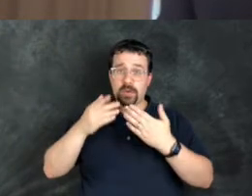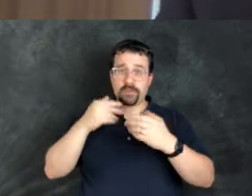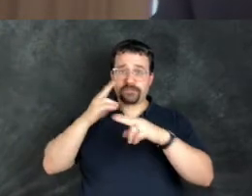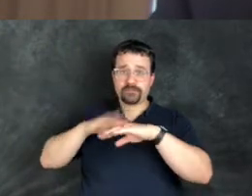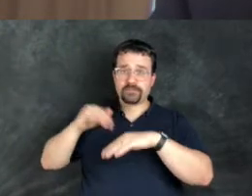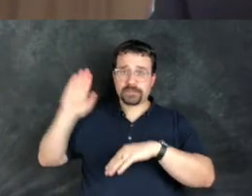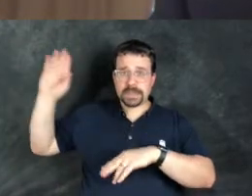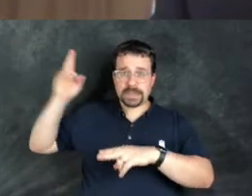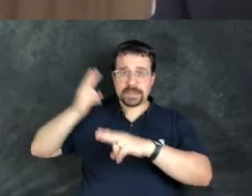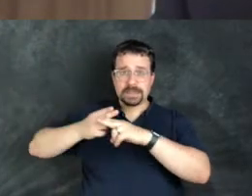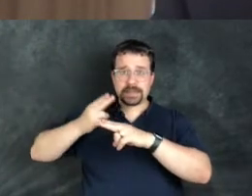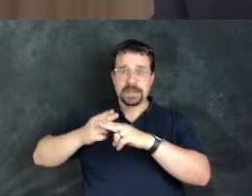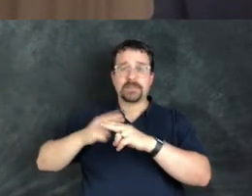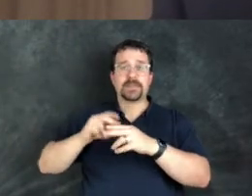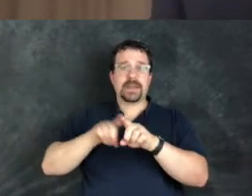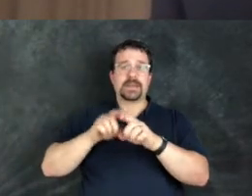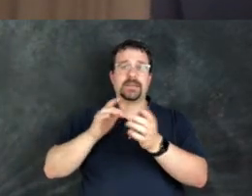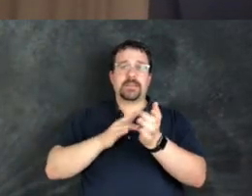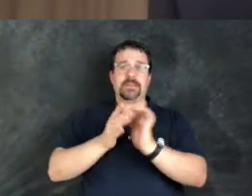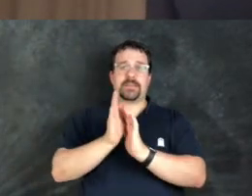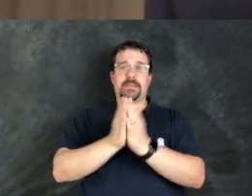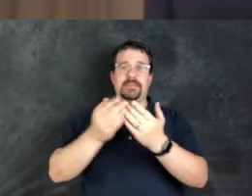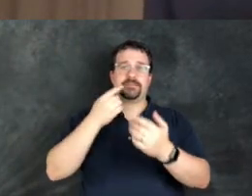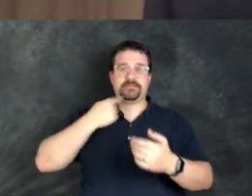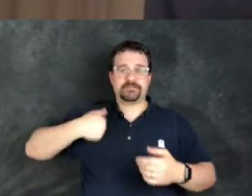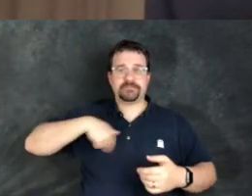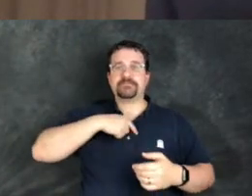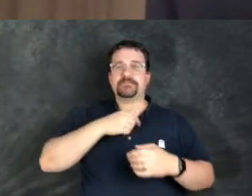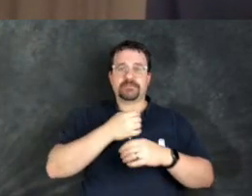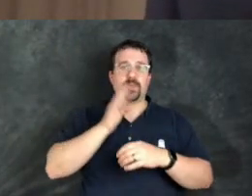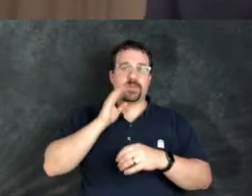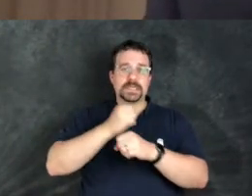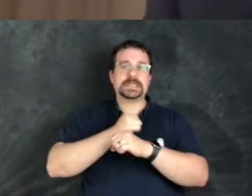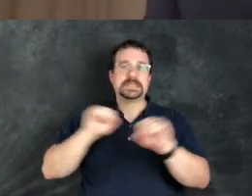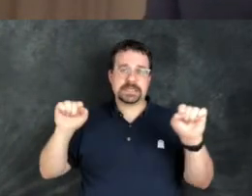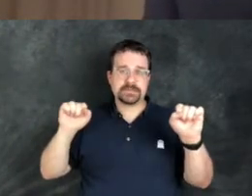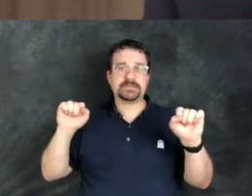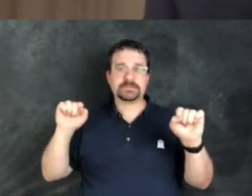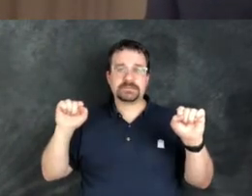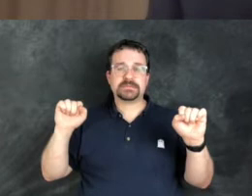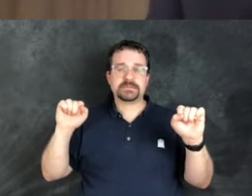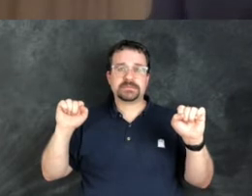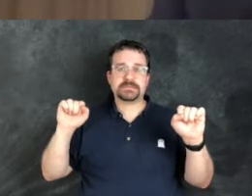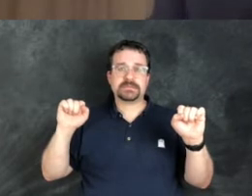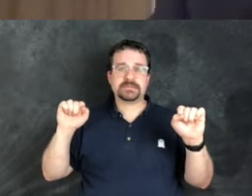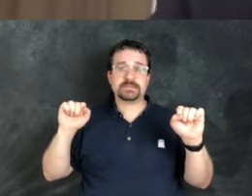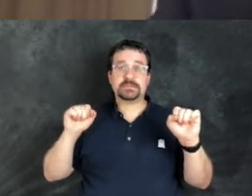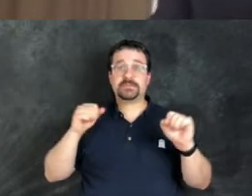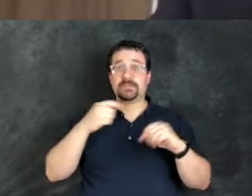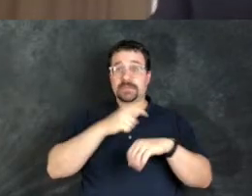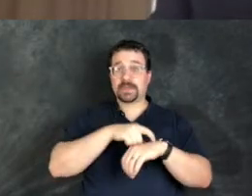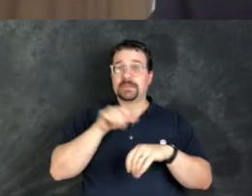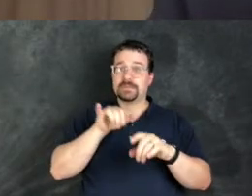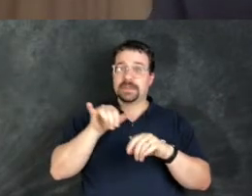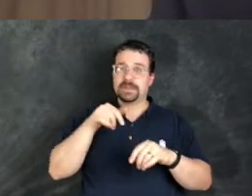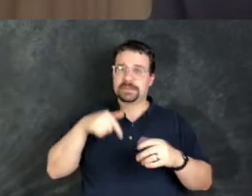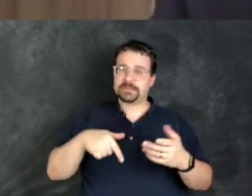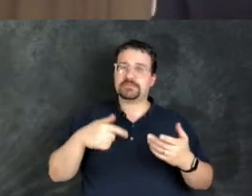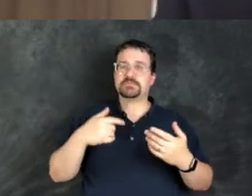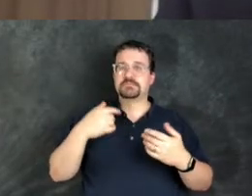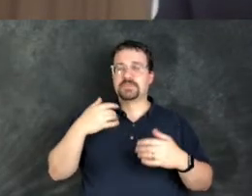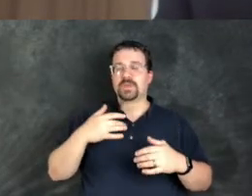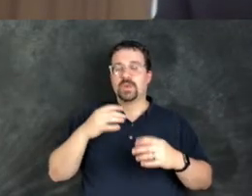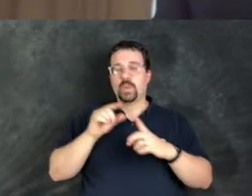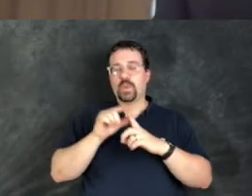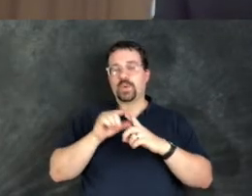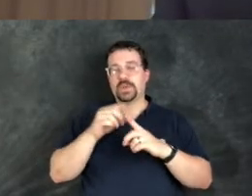his name, as the Bible tells us, will be saved. In times like these, I think the words to